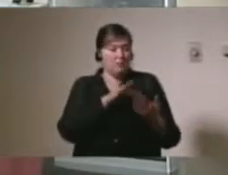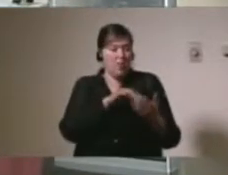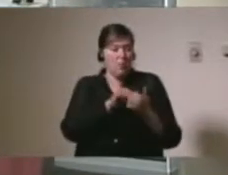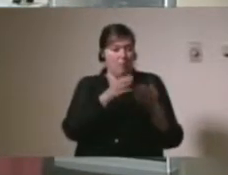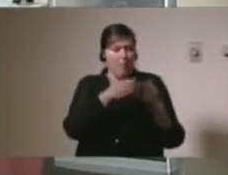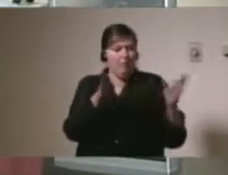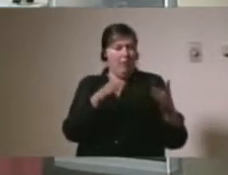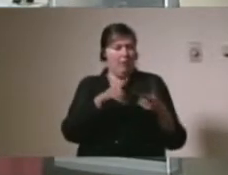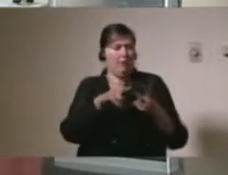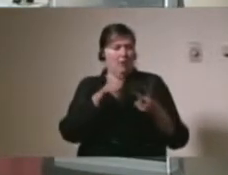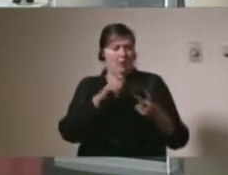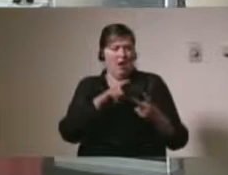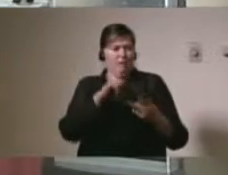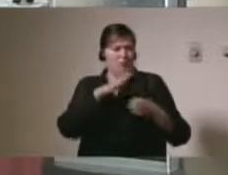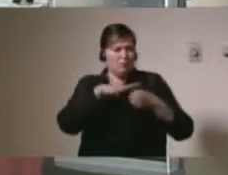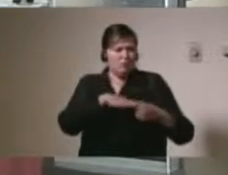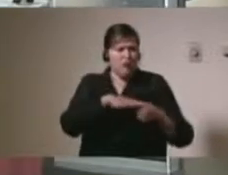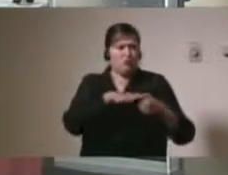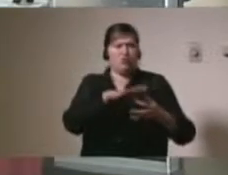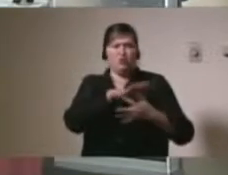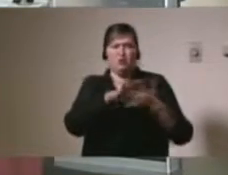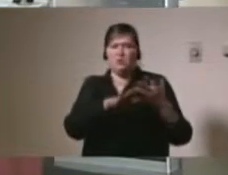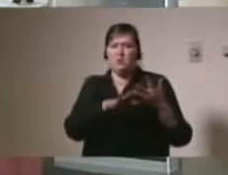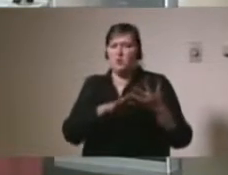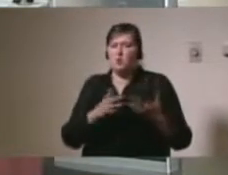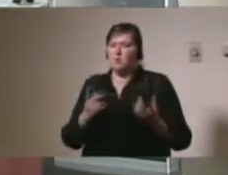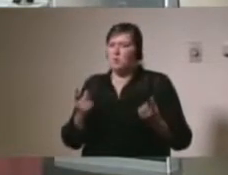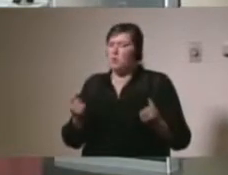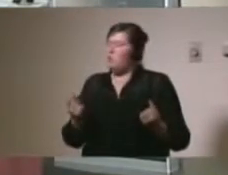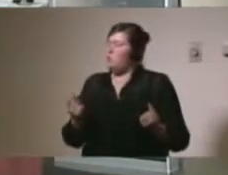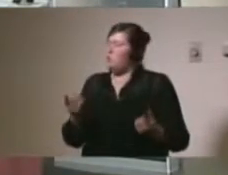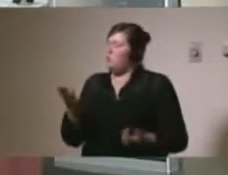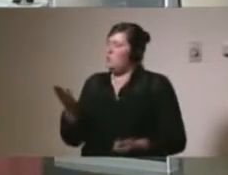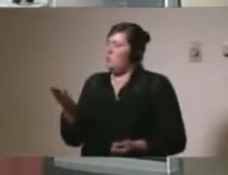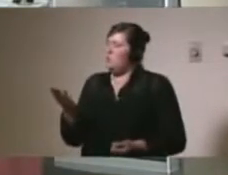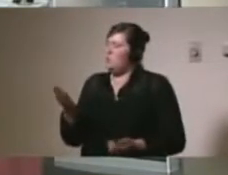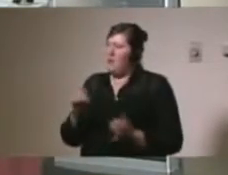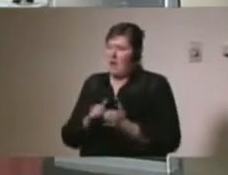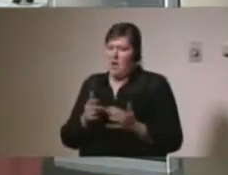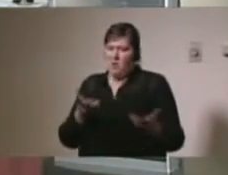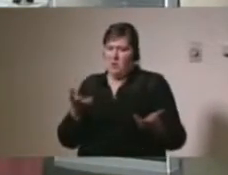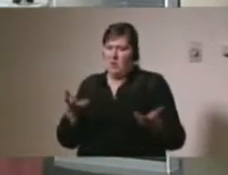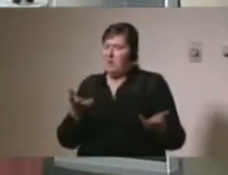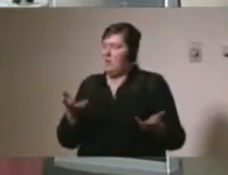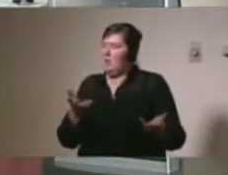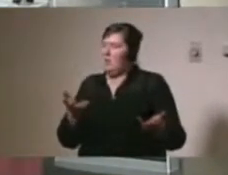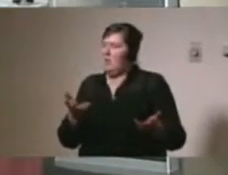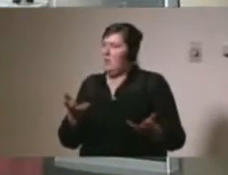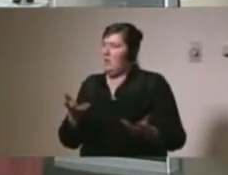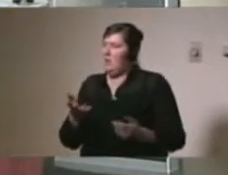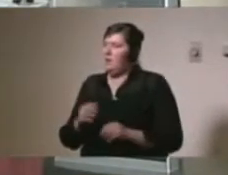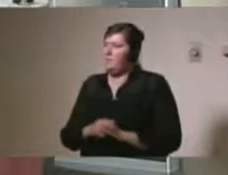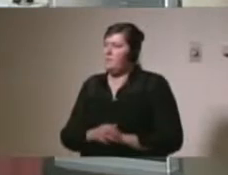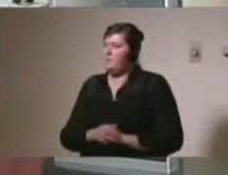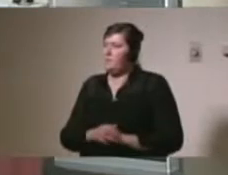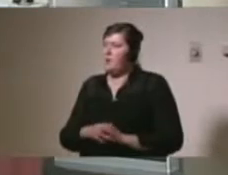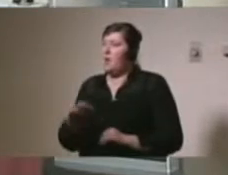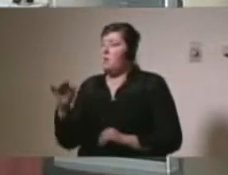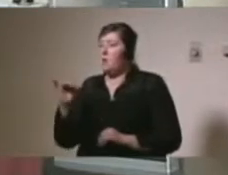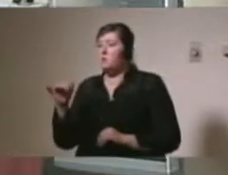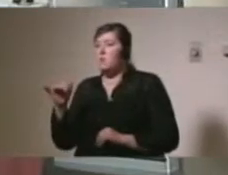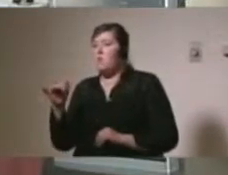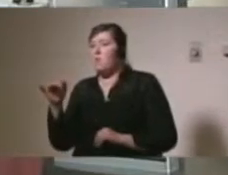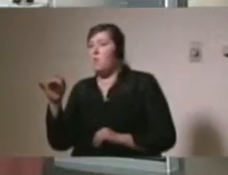did you cope with that contradiction? You, Isabelle, and Nicolas, because it could be a key